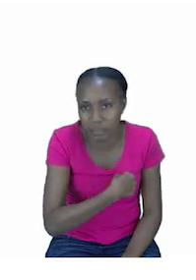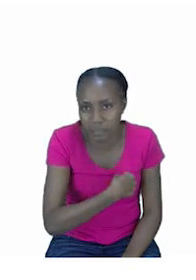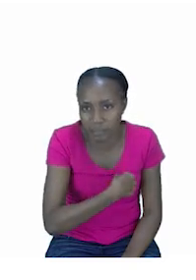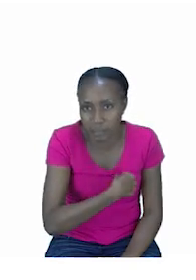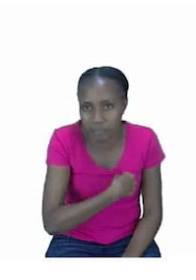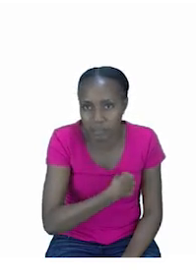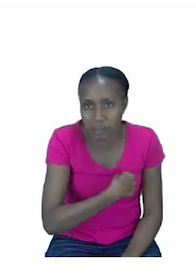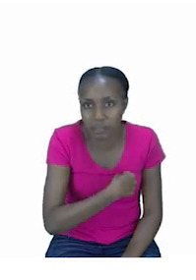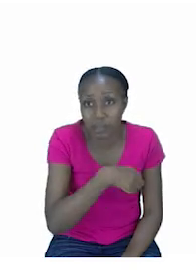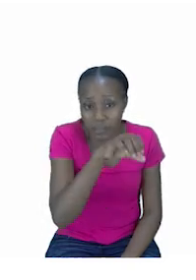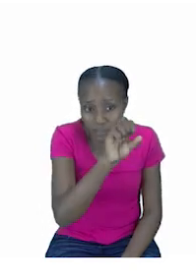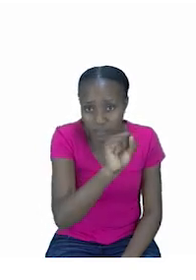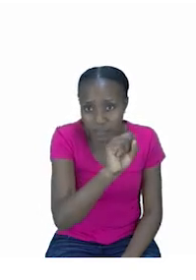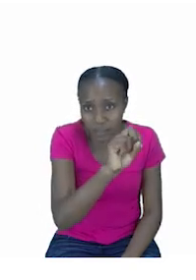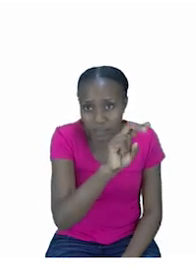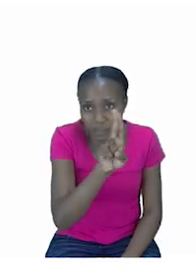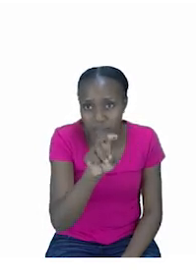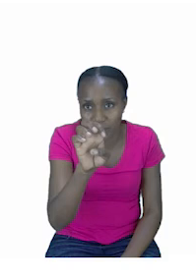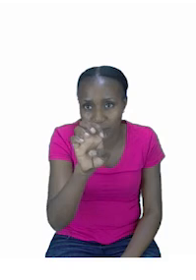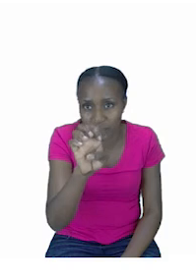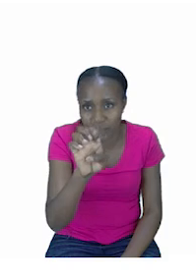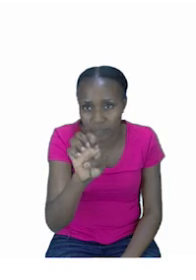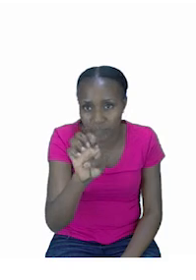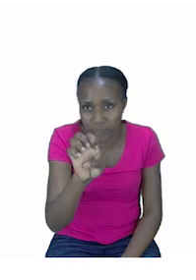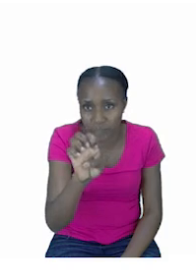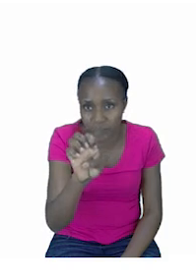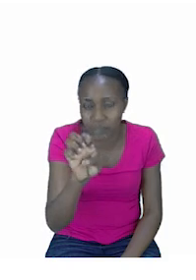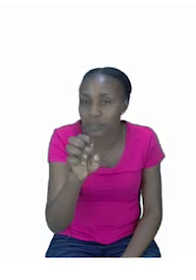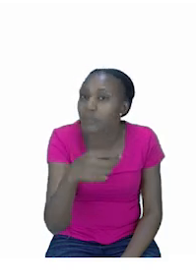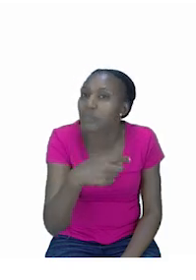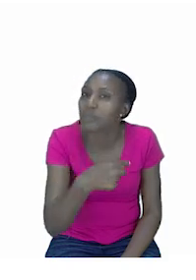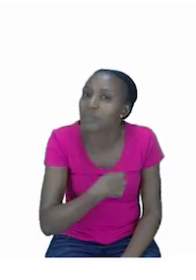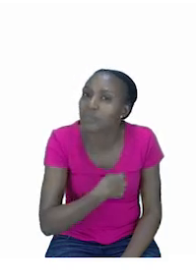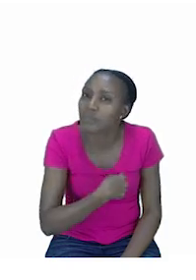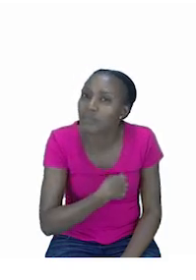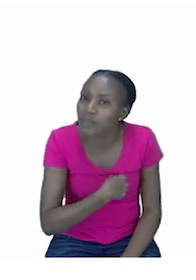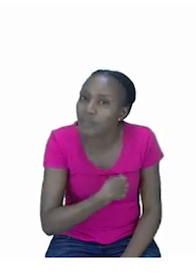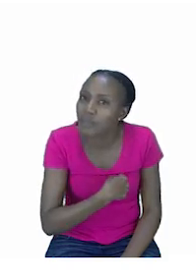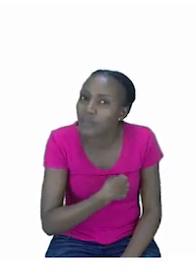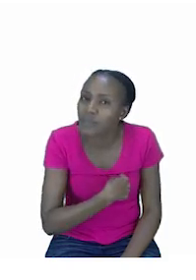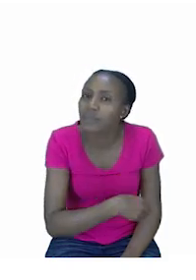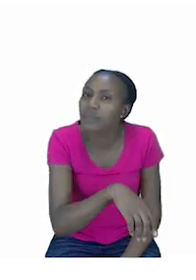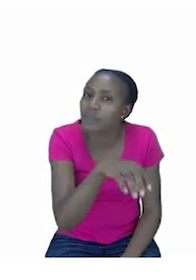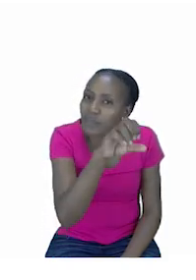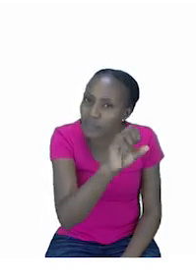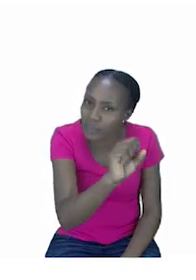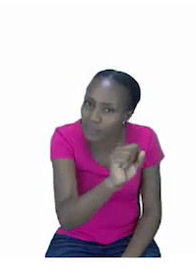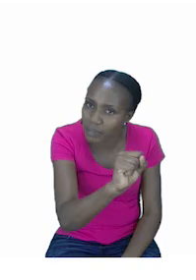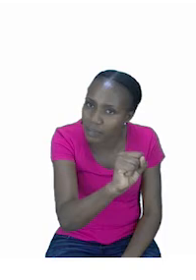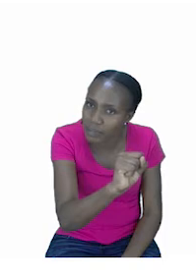She. Well done, grade 1s. Let's do that again. Sh. E.